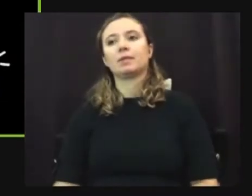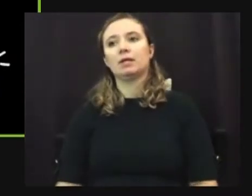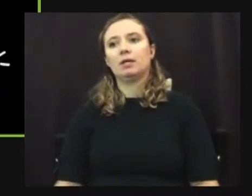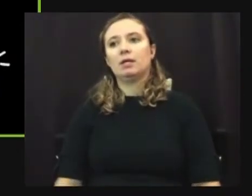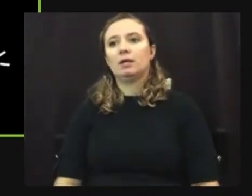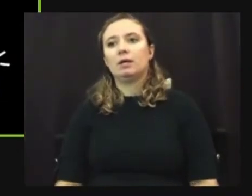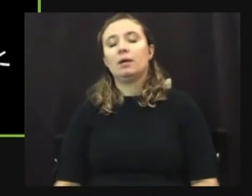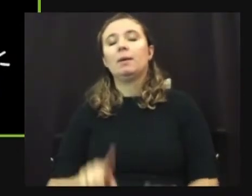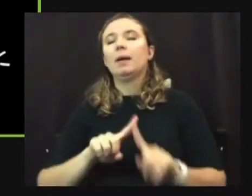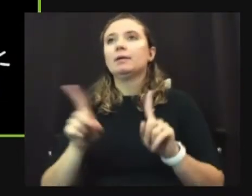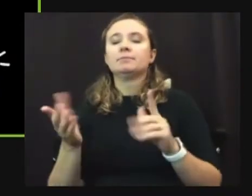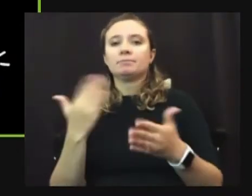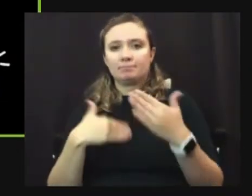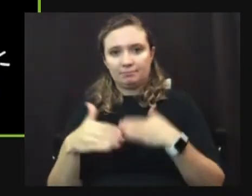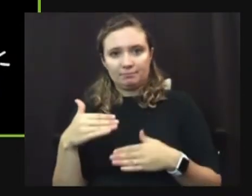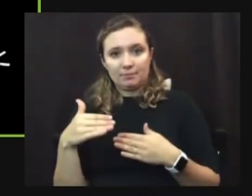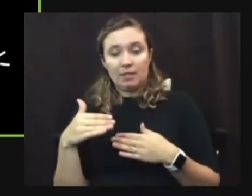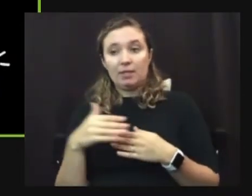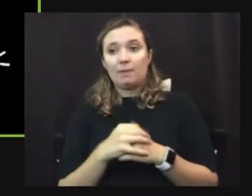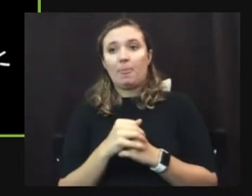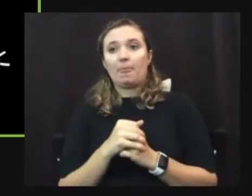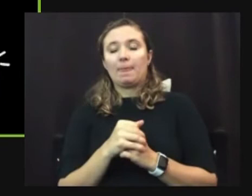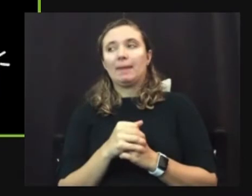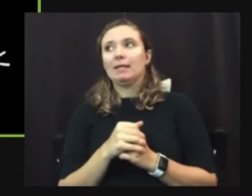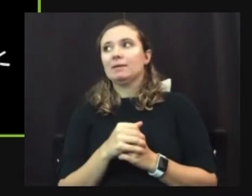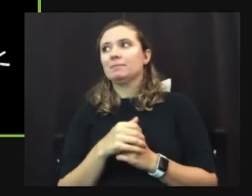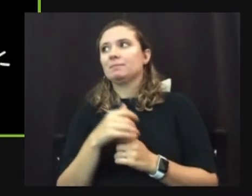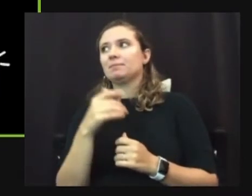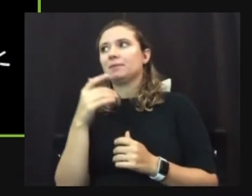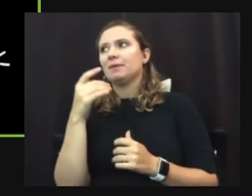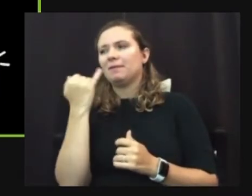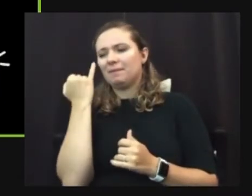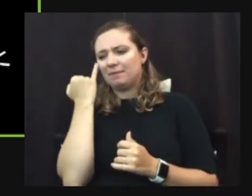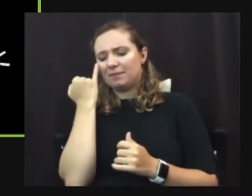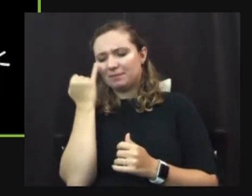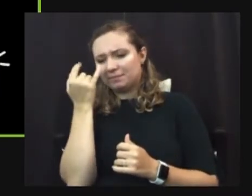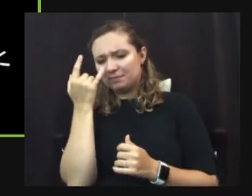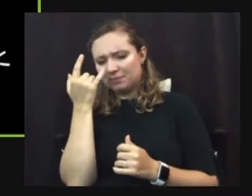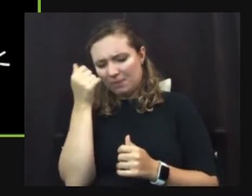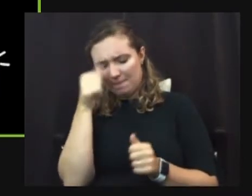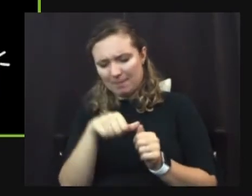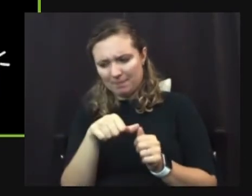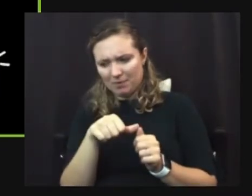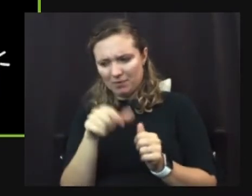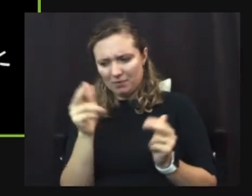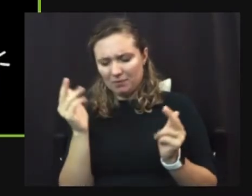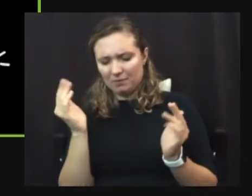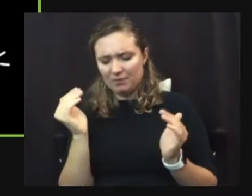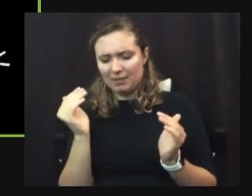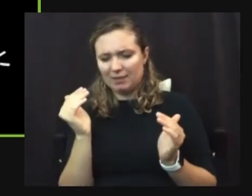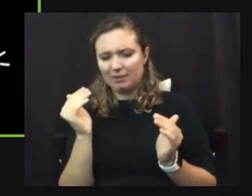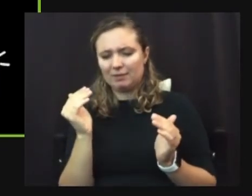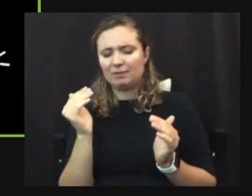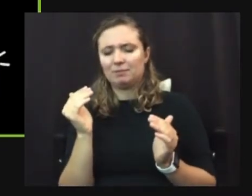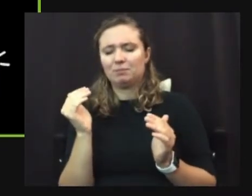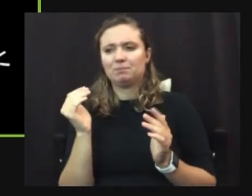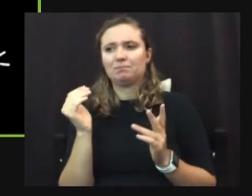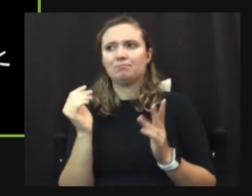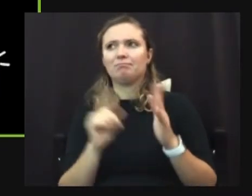But back to what I was saying, if I can remember it, hopefully if I start talking, it will come back.